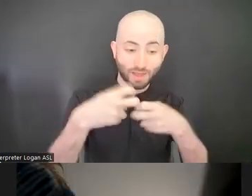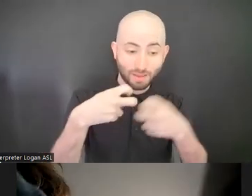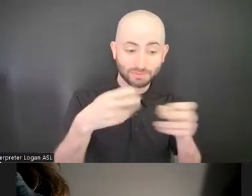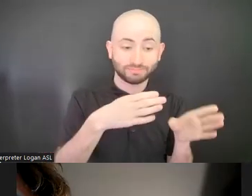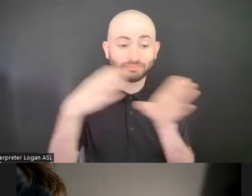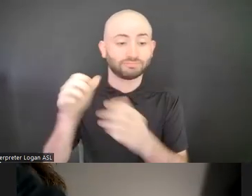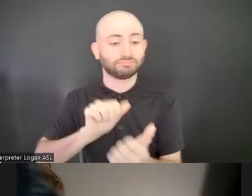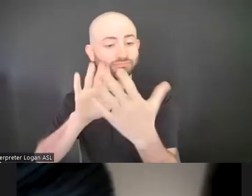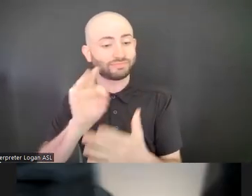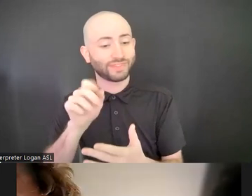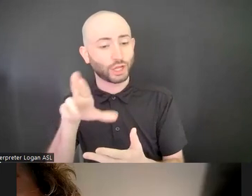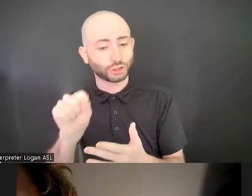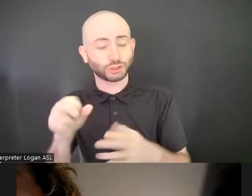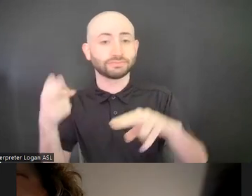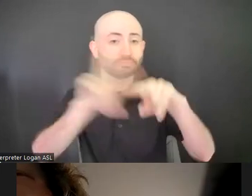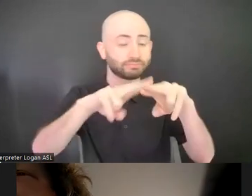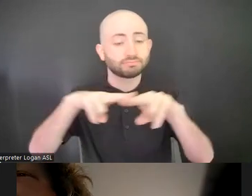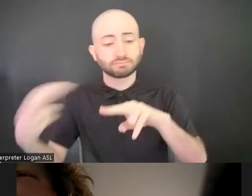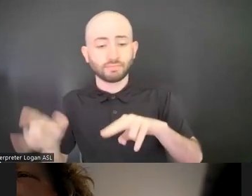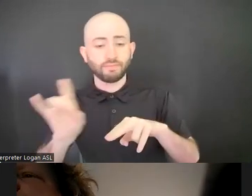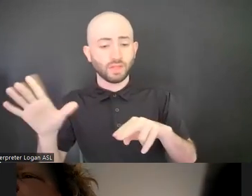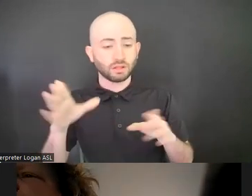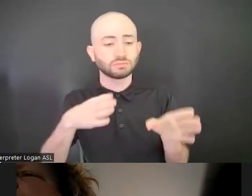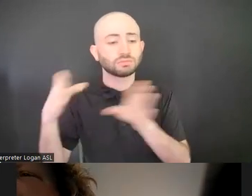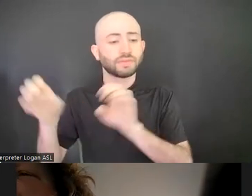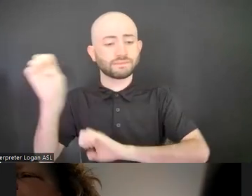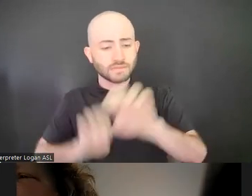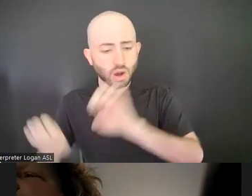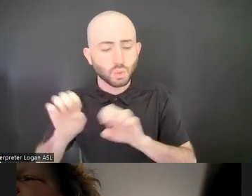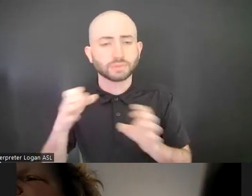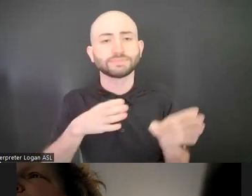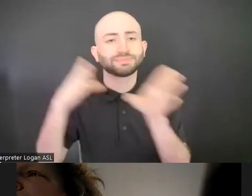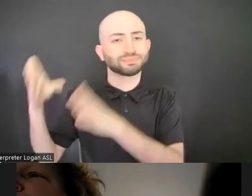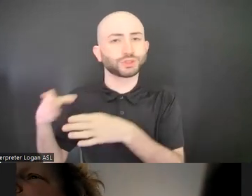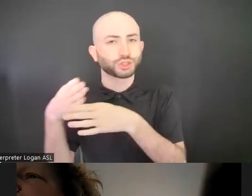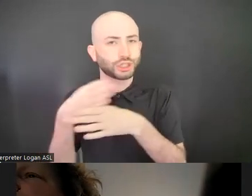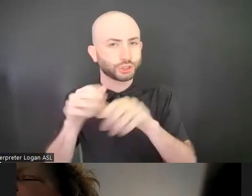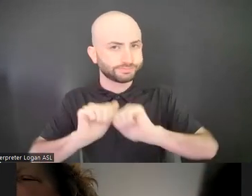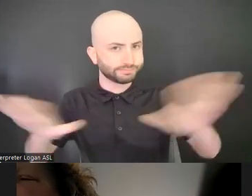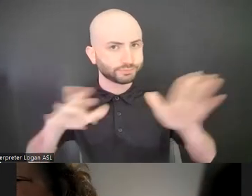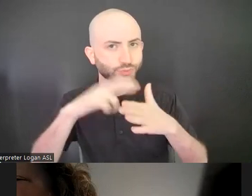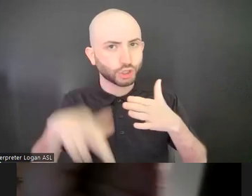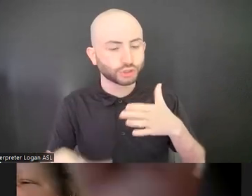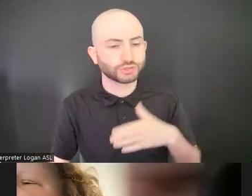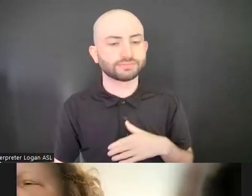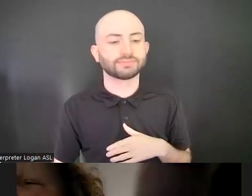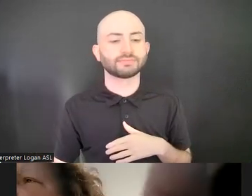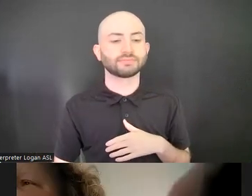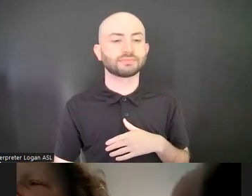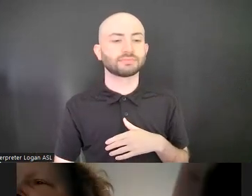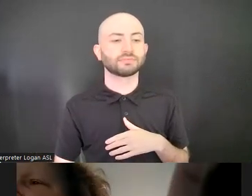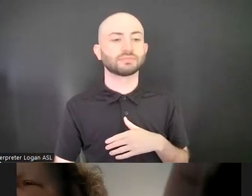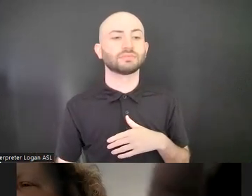and share the results eliminating ableism gets at the root problem power imbalances and power over